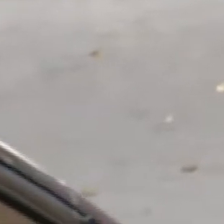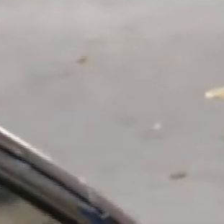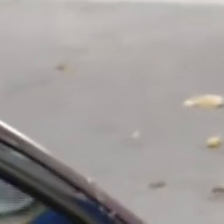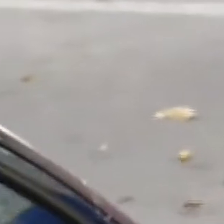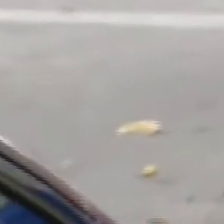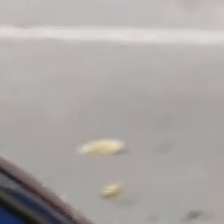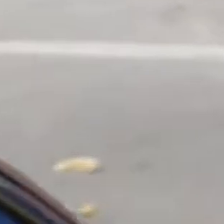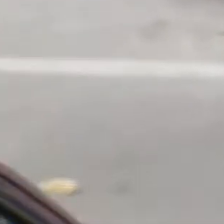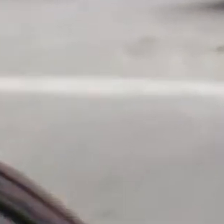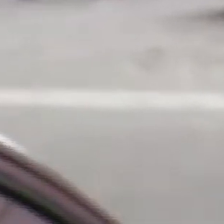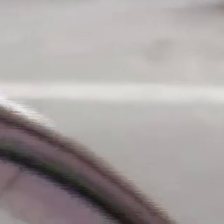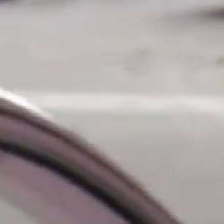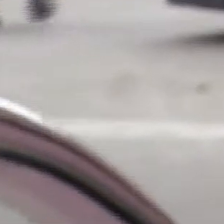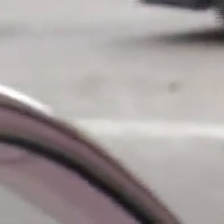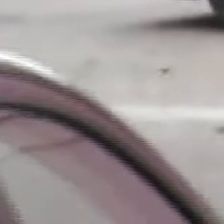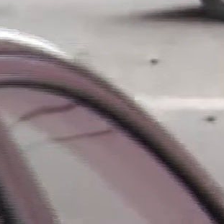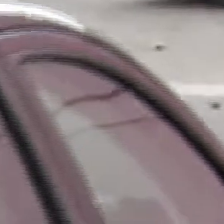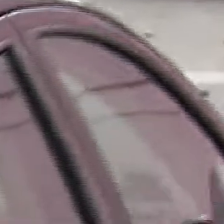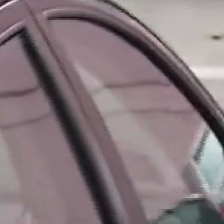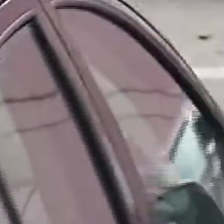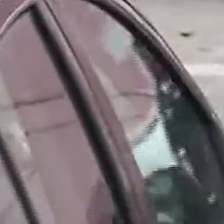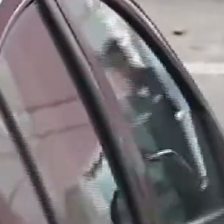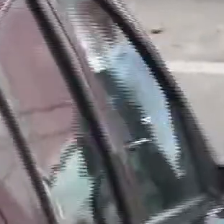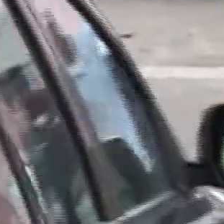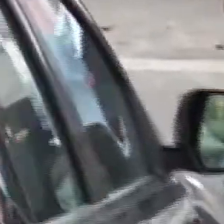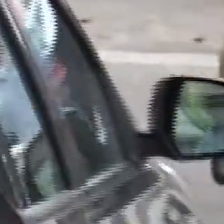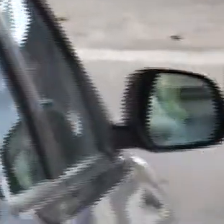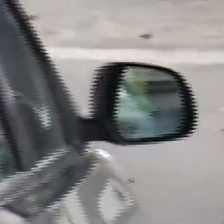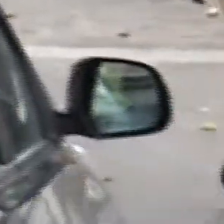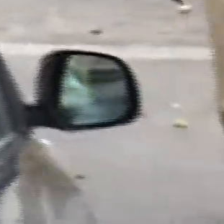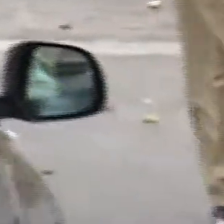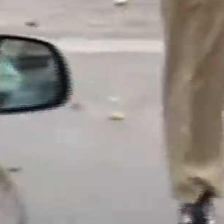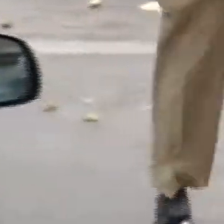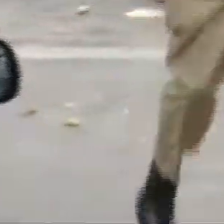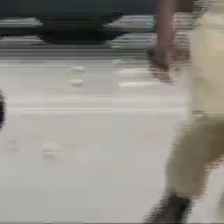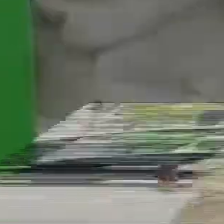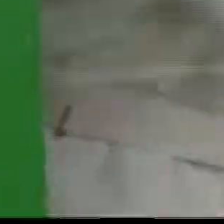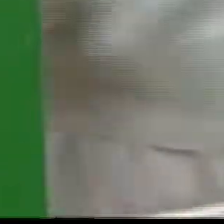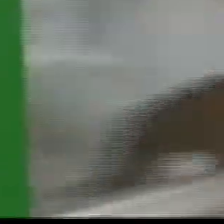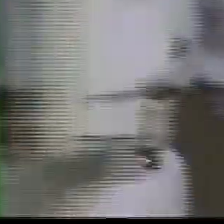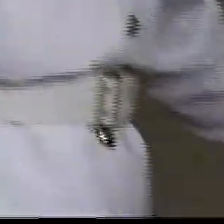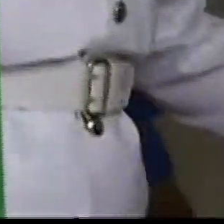Ahead tonight, the jury could soon reach a verdict in the Marco Archer murder trial.